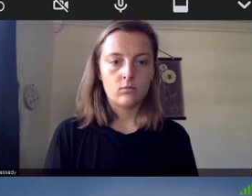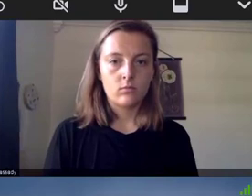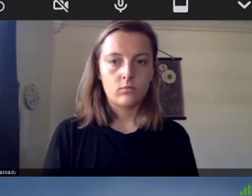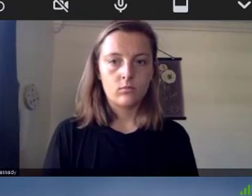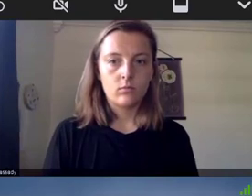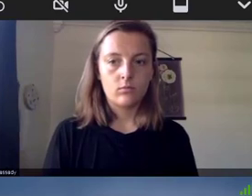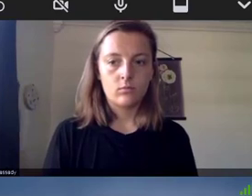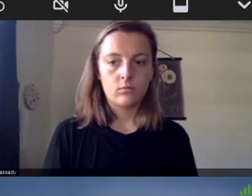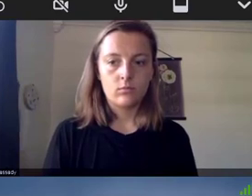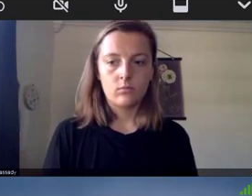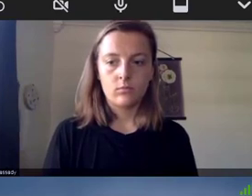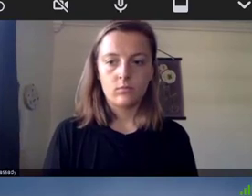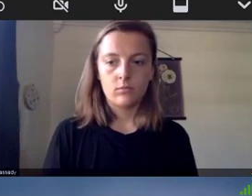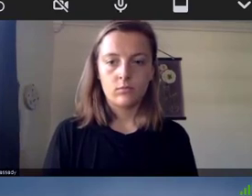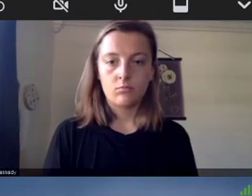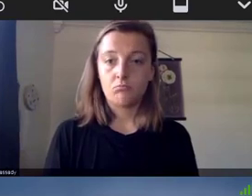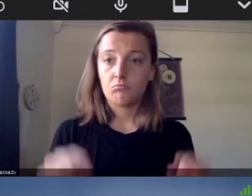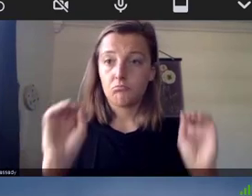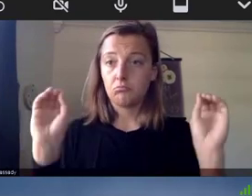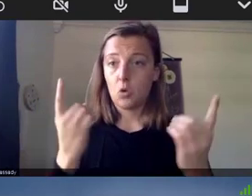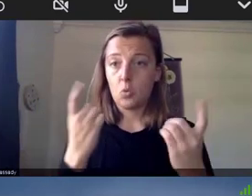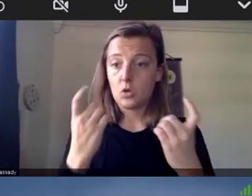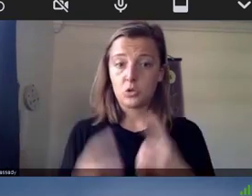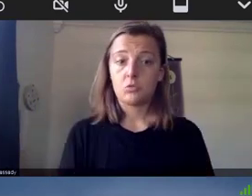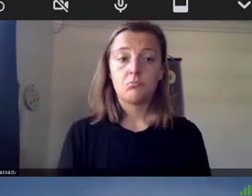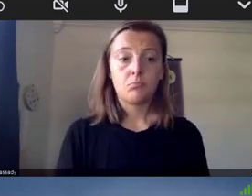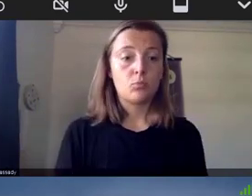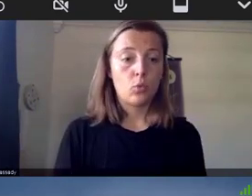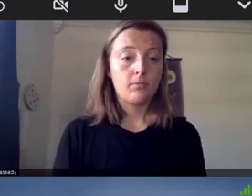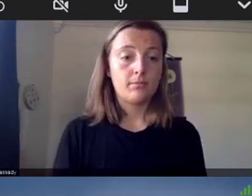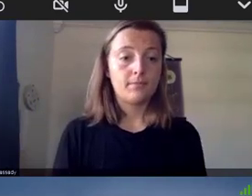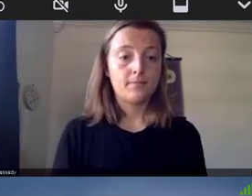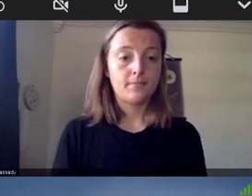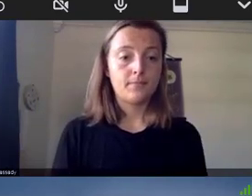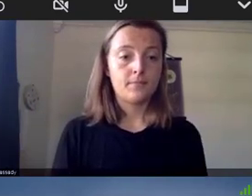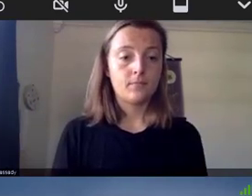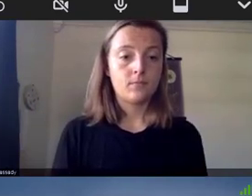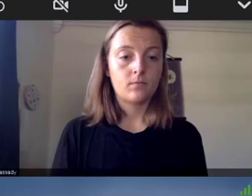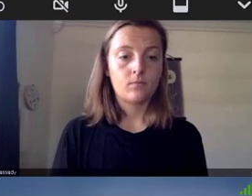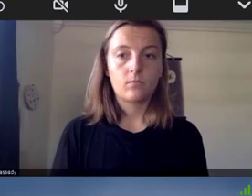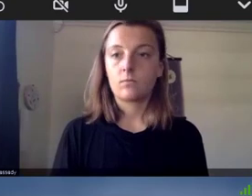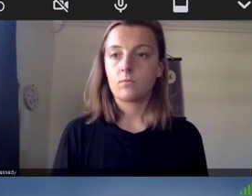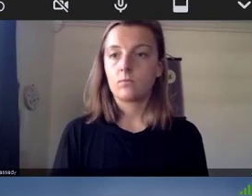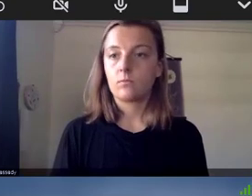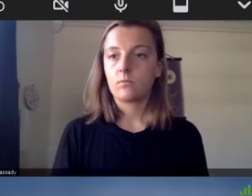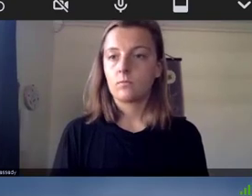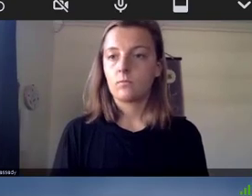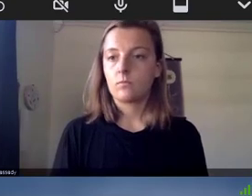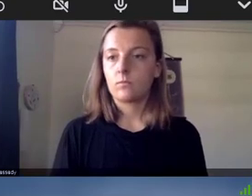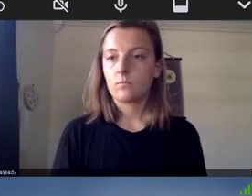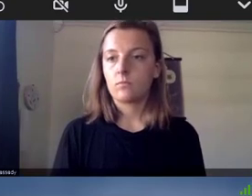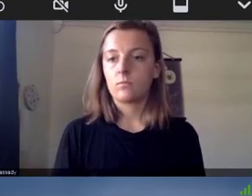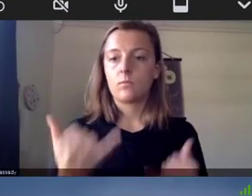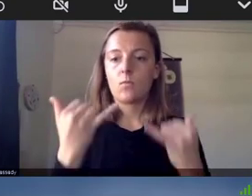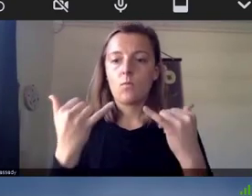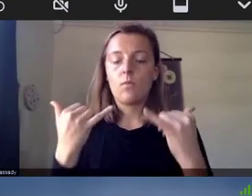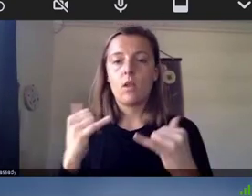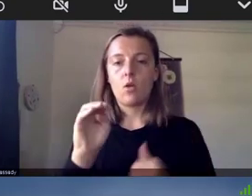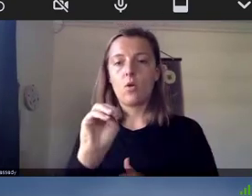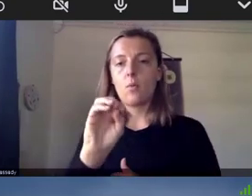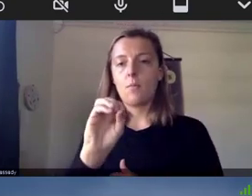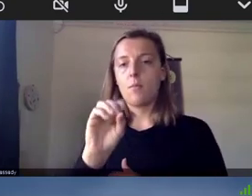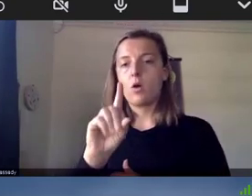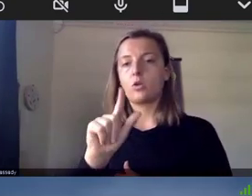Okay, so if we look into module 2, so module 1 is just basically like, how does heat transfer work? What are all the things I need to